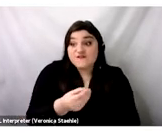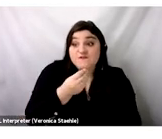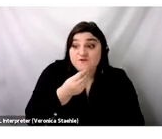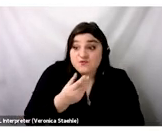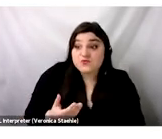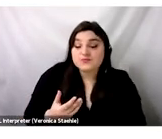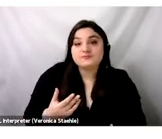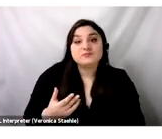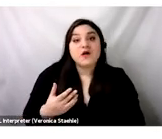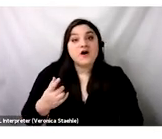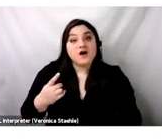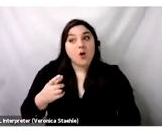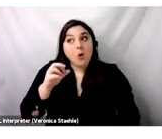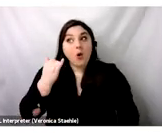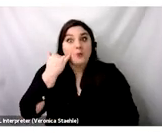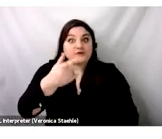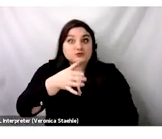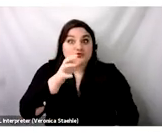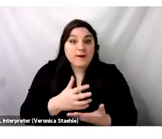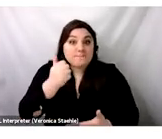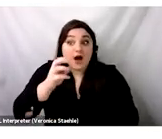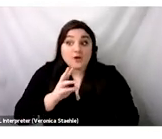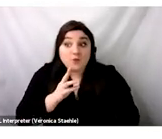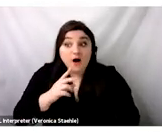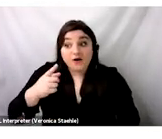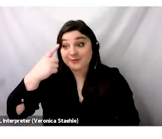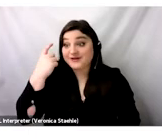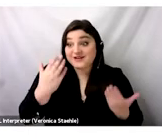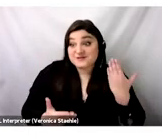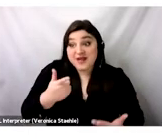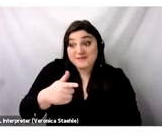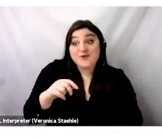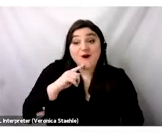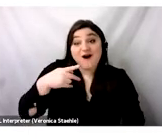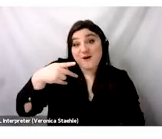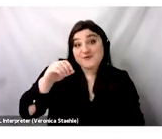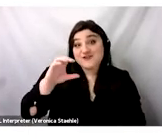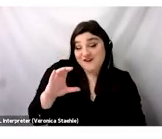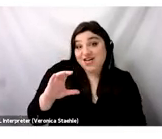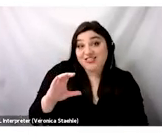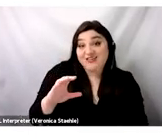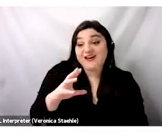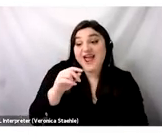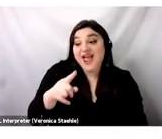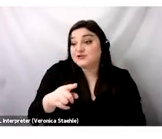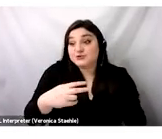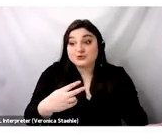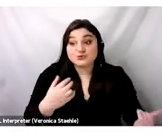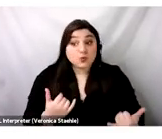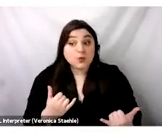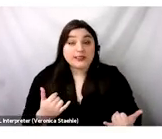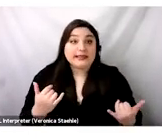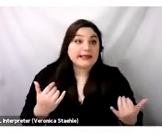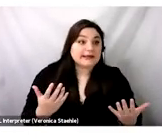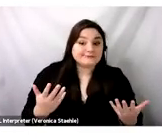someone who needs to drink bottled water because, oh, you're a person of color and you are, you know, all of a